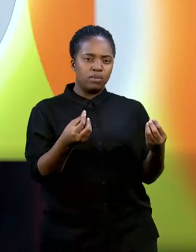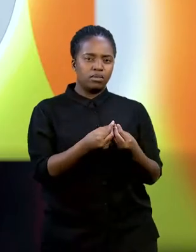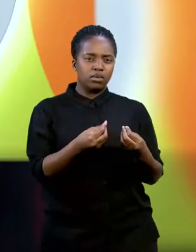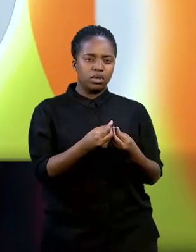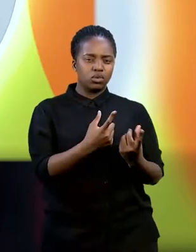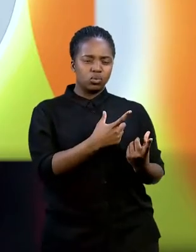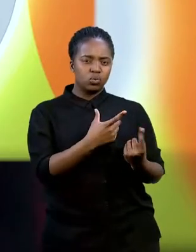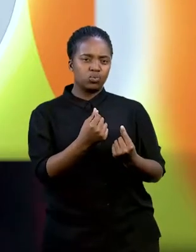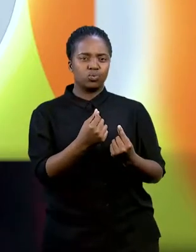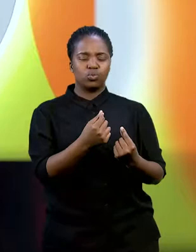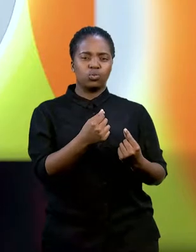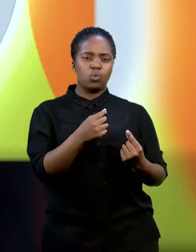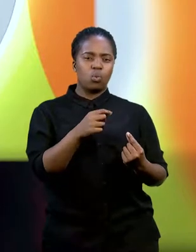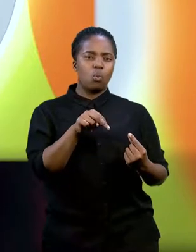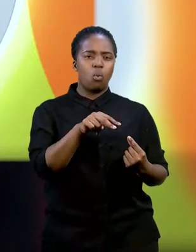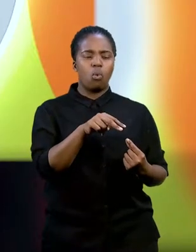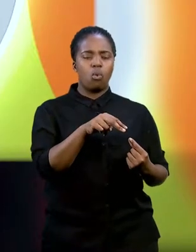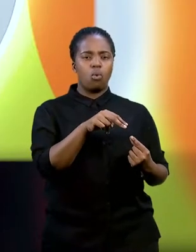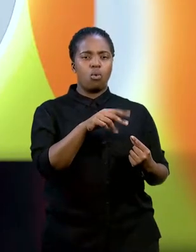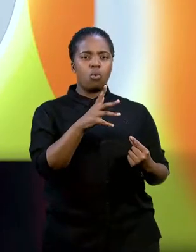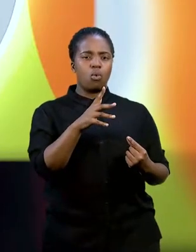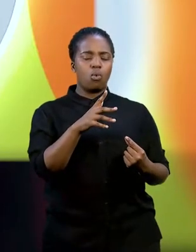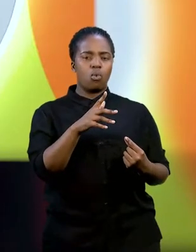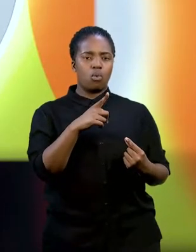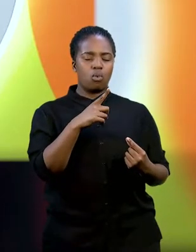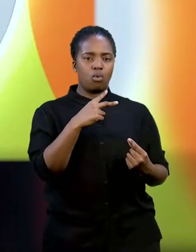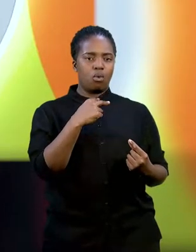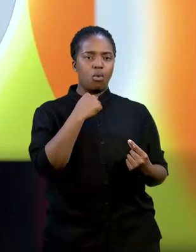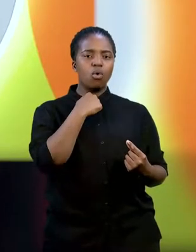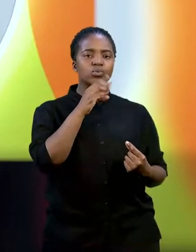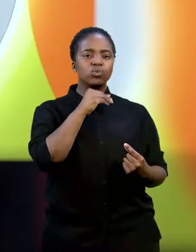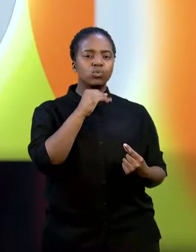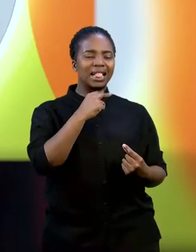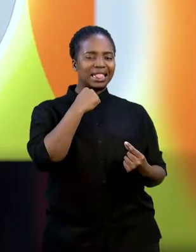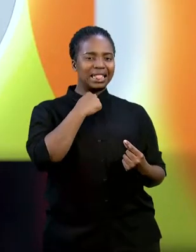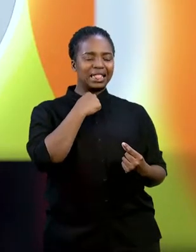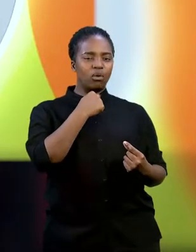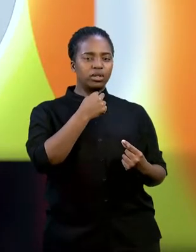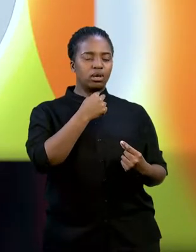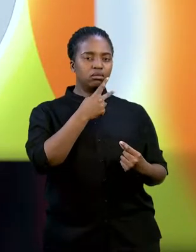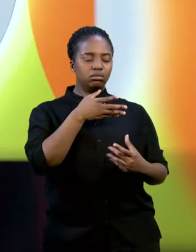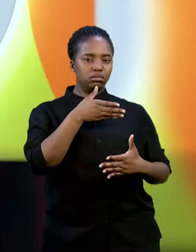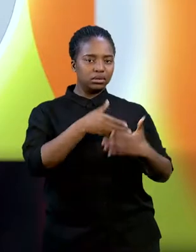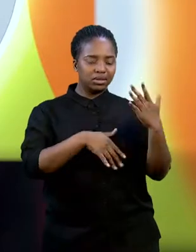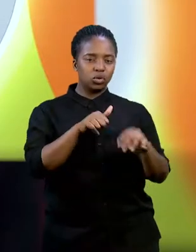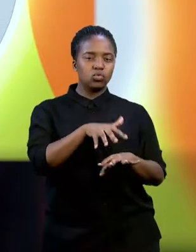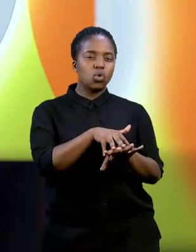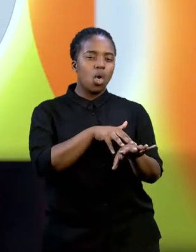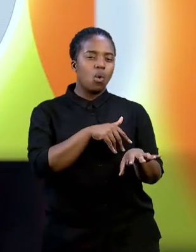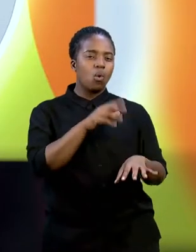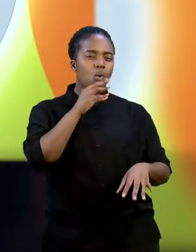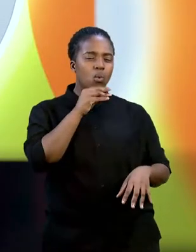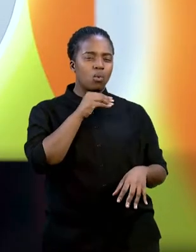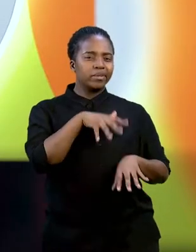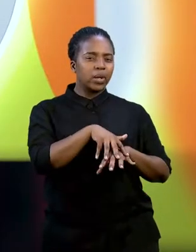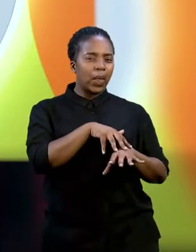gore ba nthuso gore ke kgonne gore ke thuto le o bua because le yona eo ne e leng taba ya gore ke slow